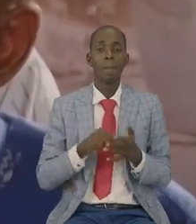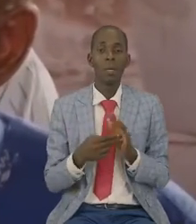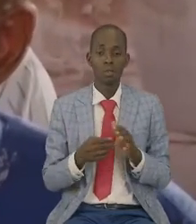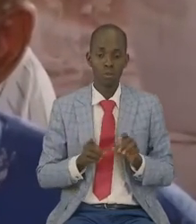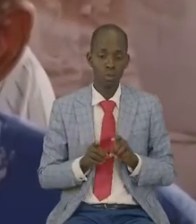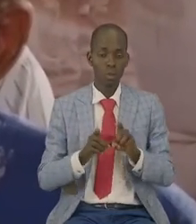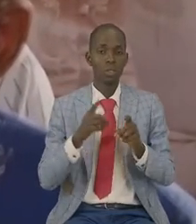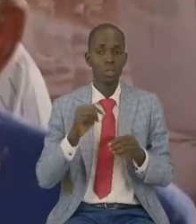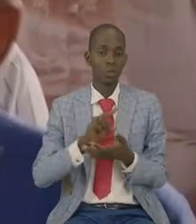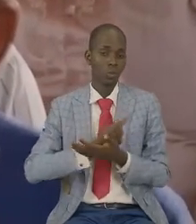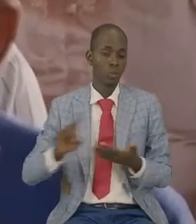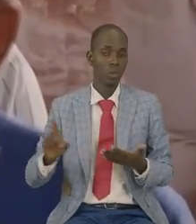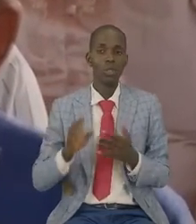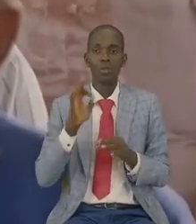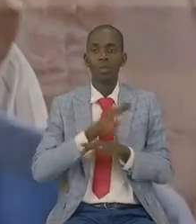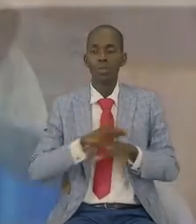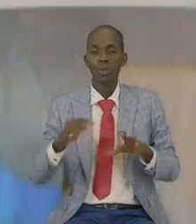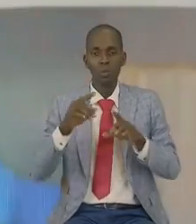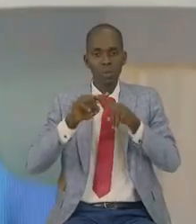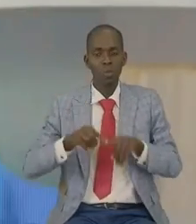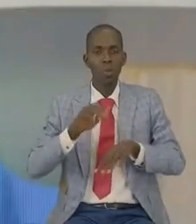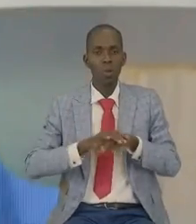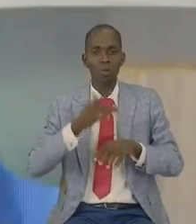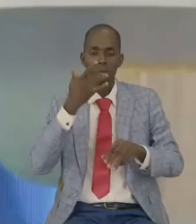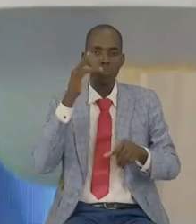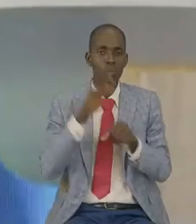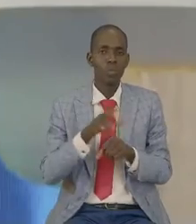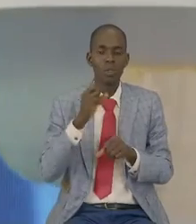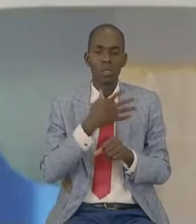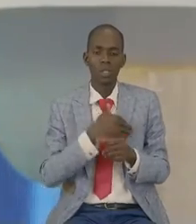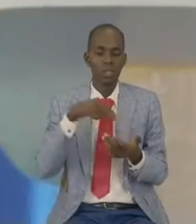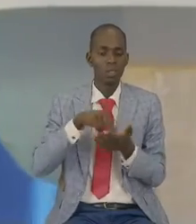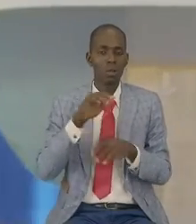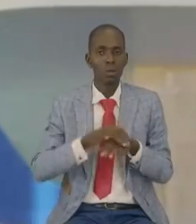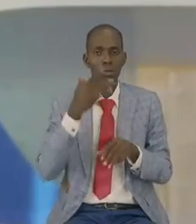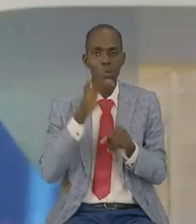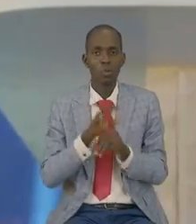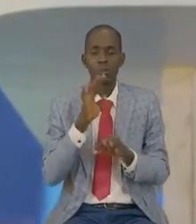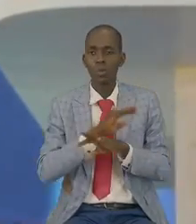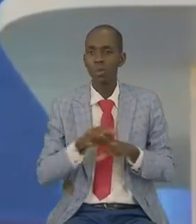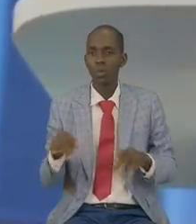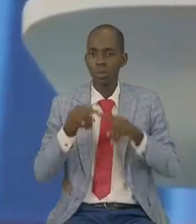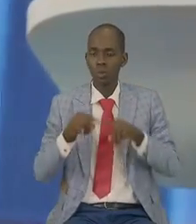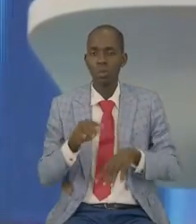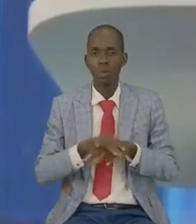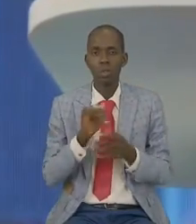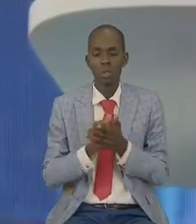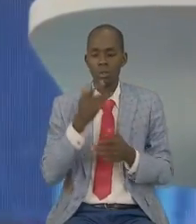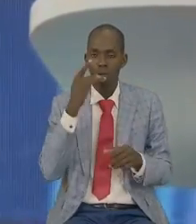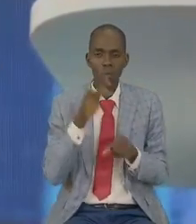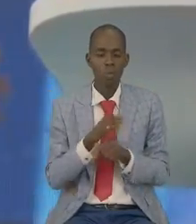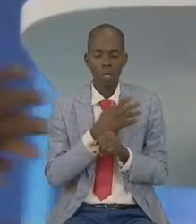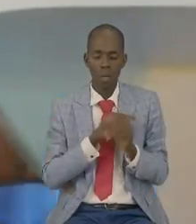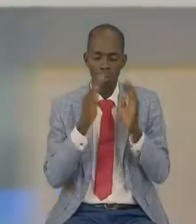you don't take those promises and stand on the promises, if you don't take those promises and supplicate and